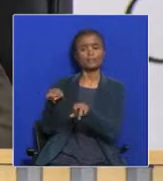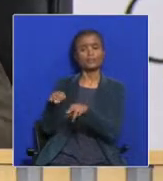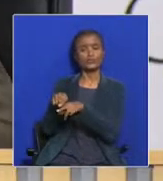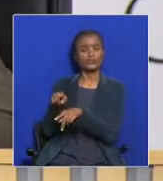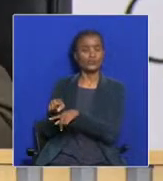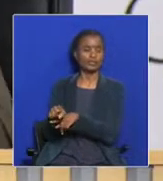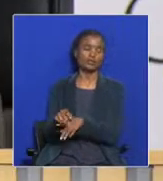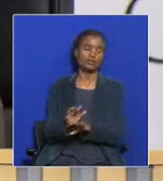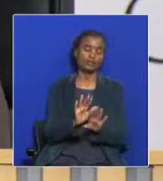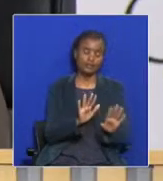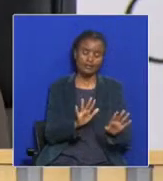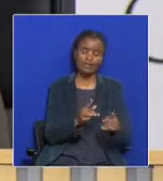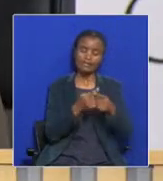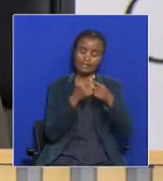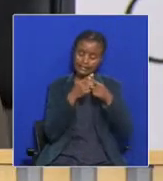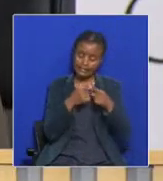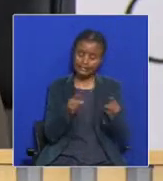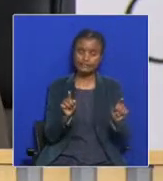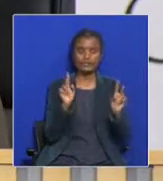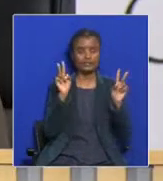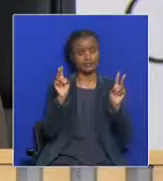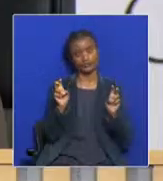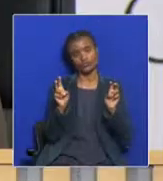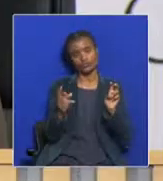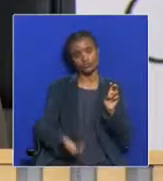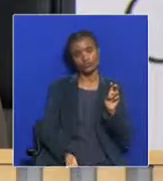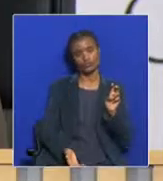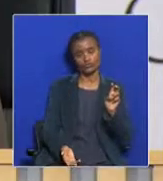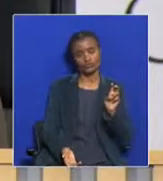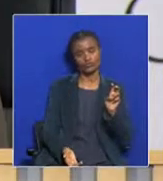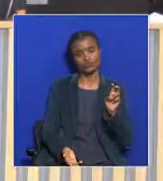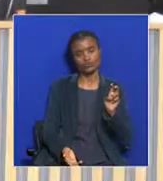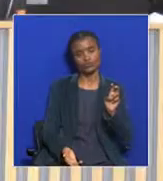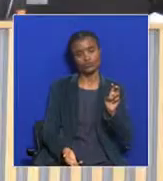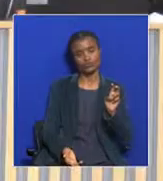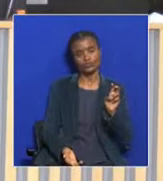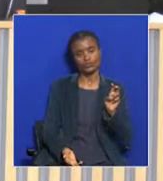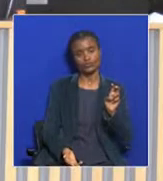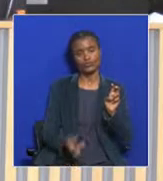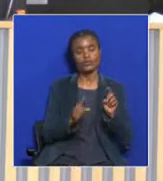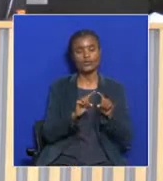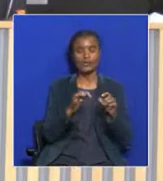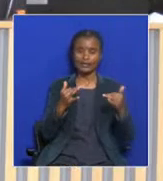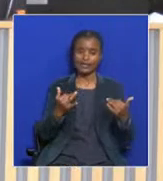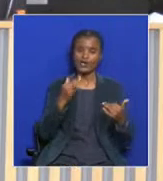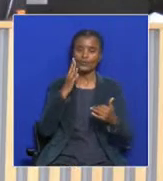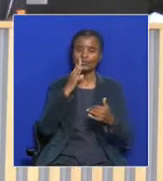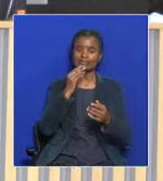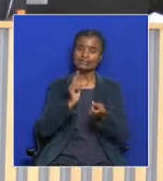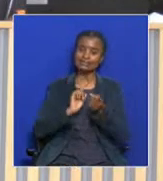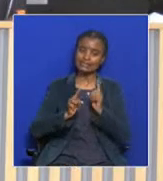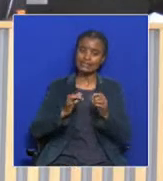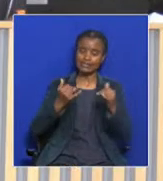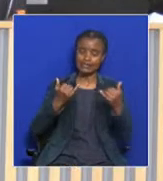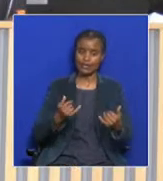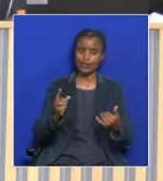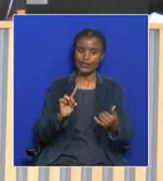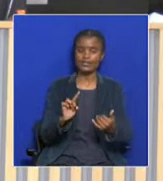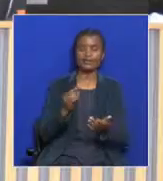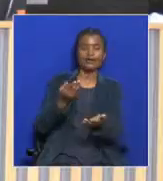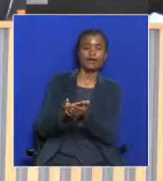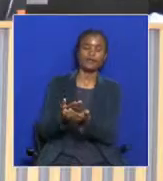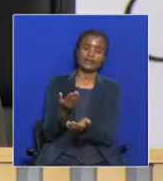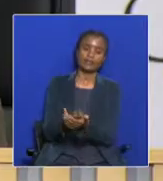Colonel. That is a different issue altogether. What we are talking about now is the availability of